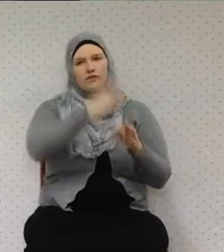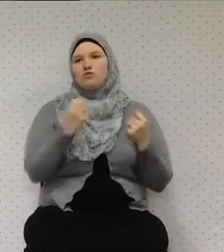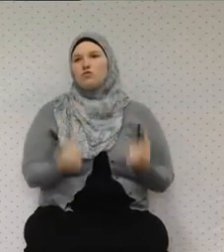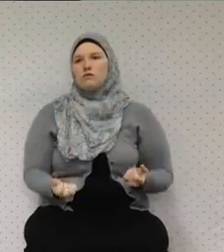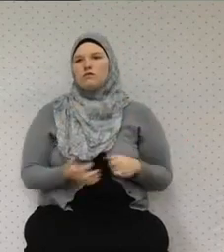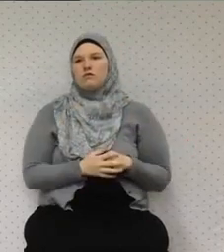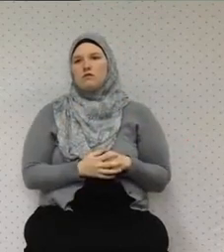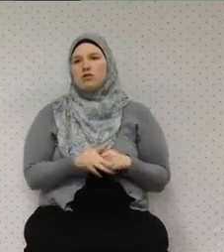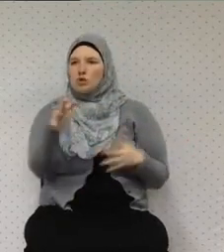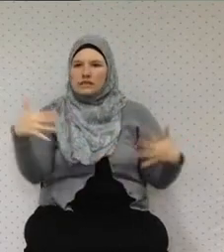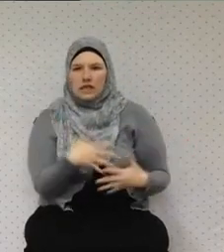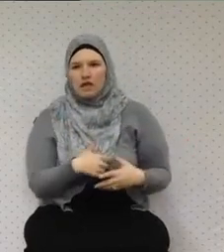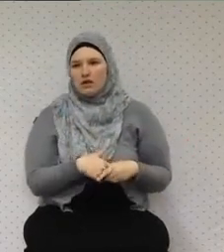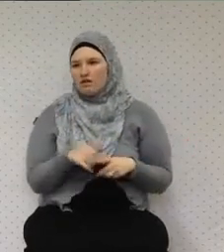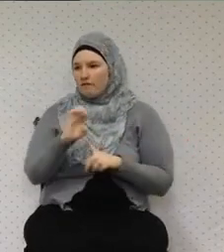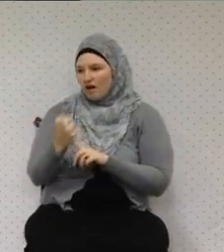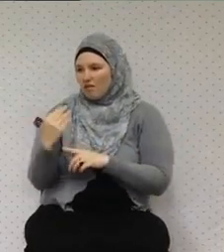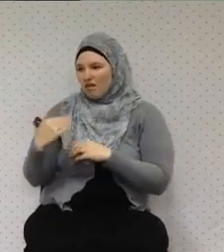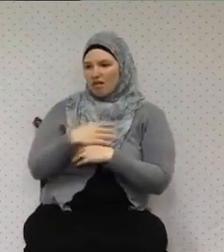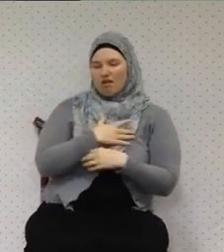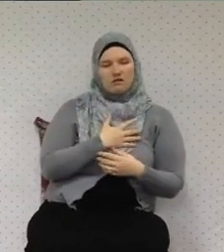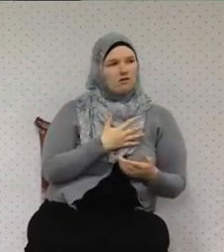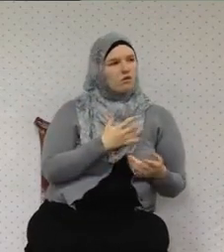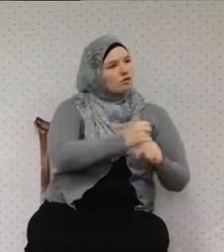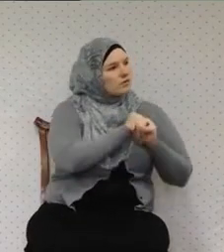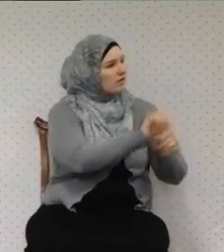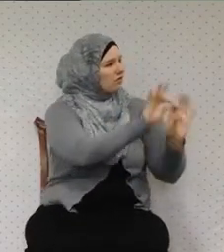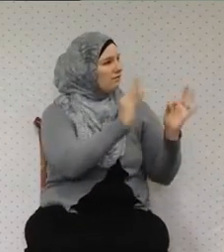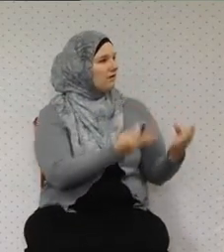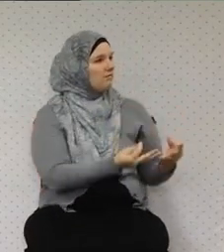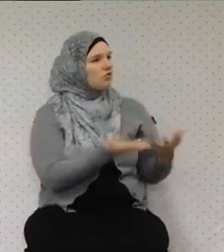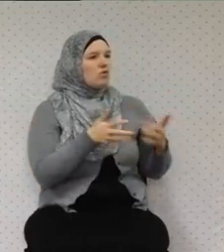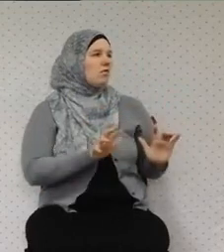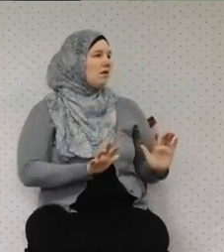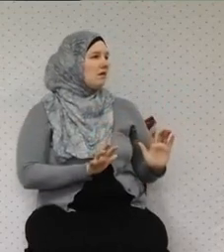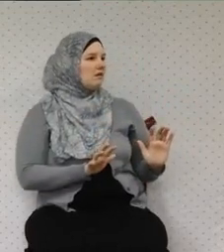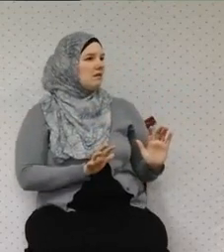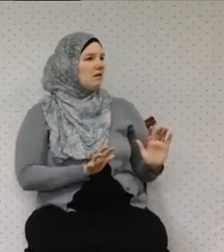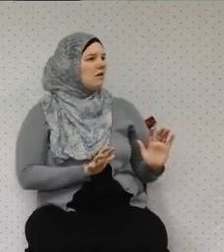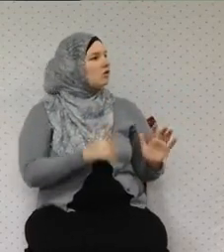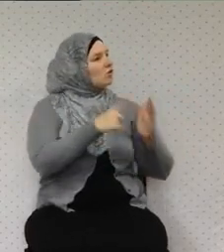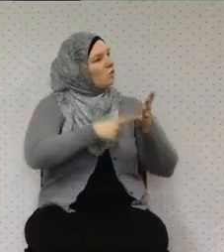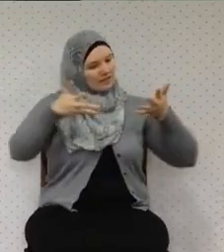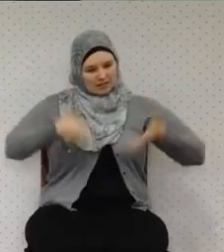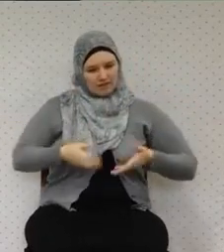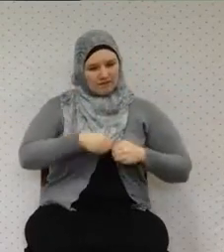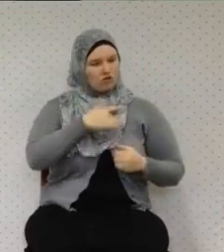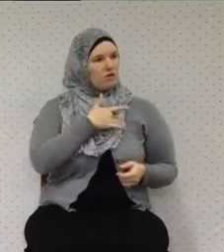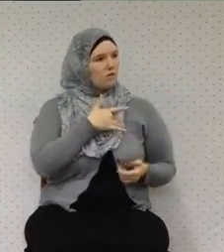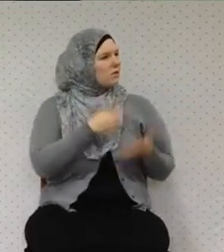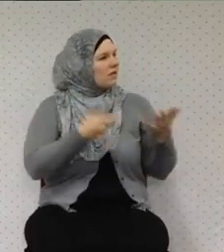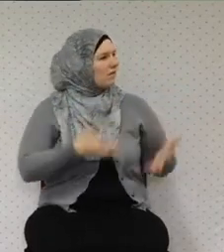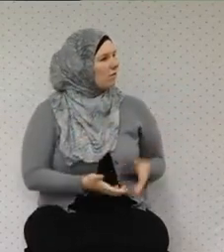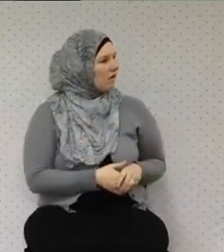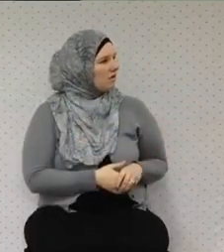faith and to practice your faith and to protect your family. So what would be left in us? What